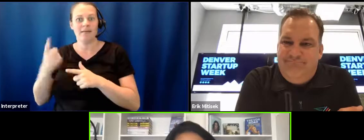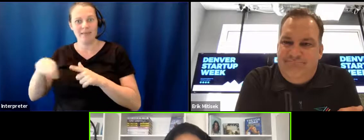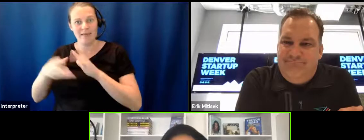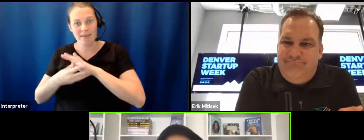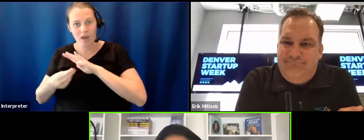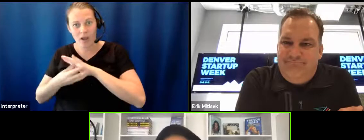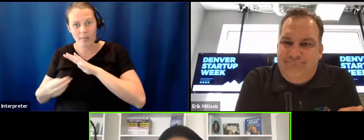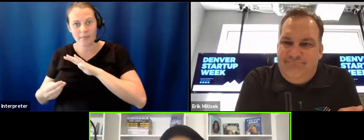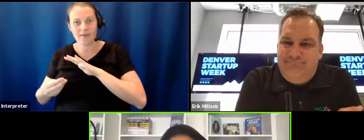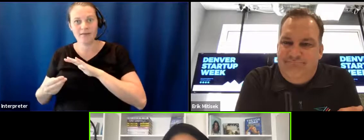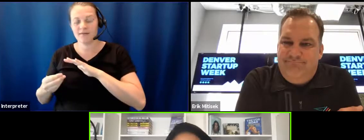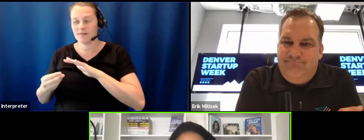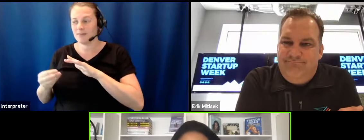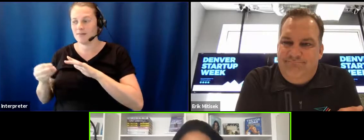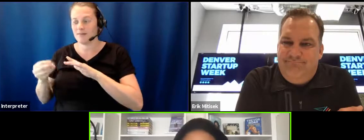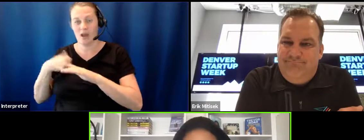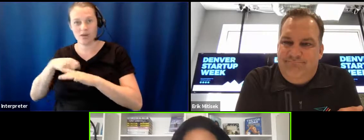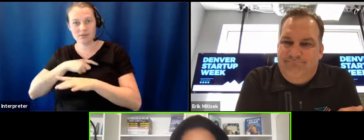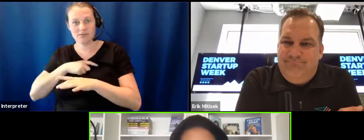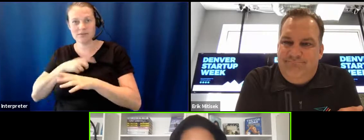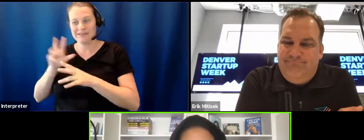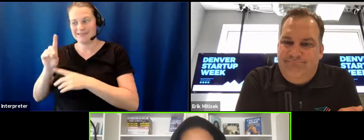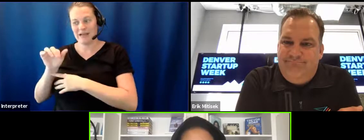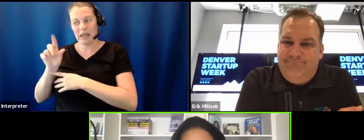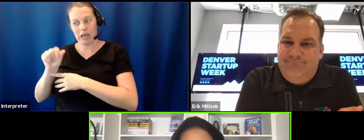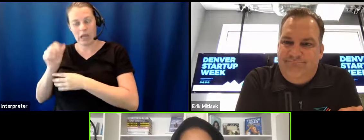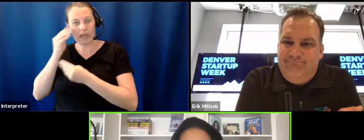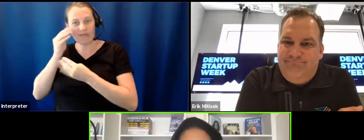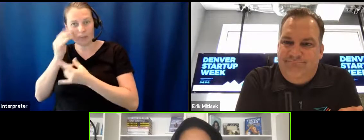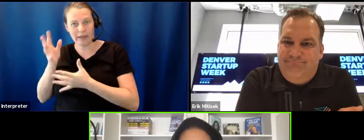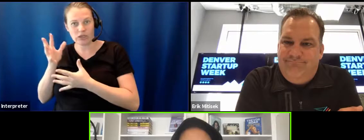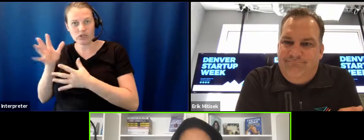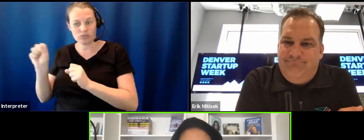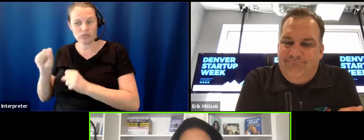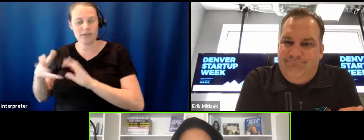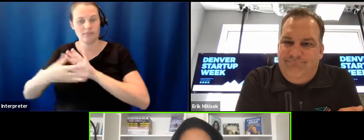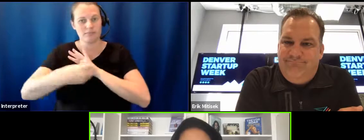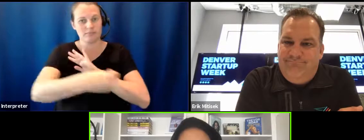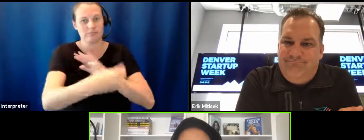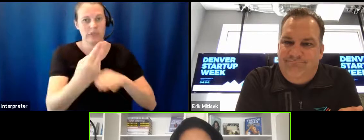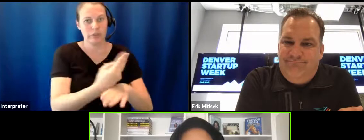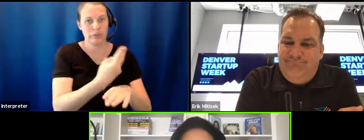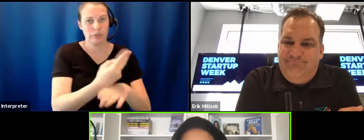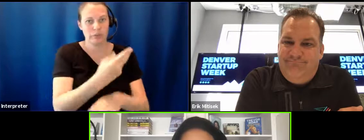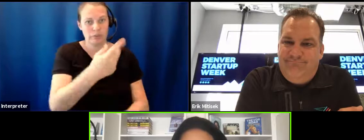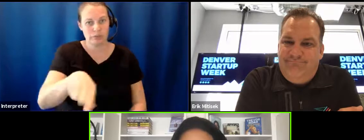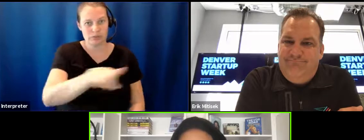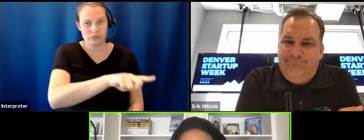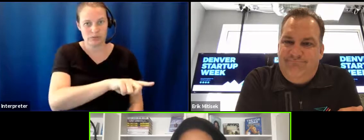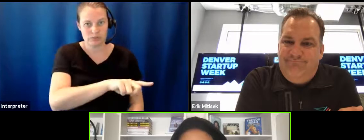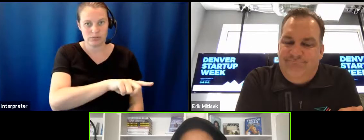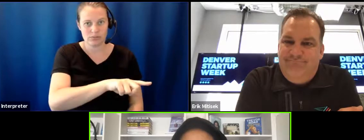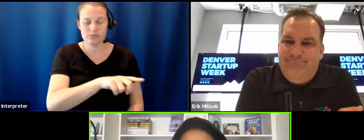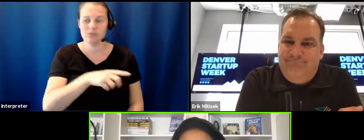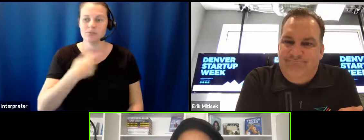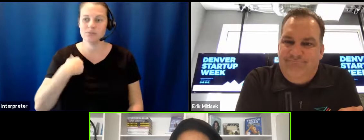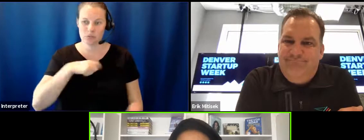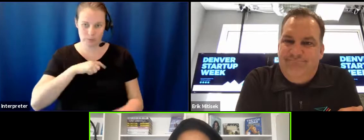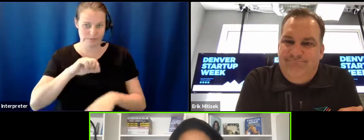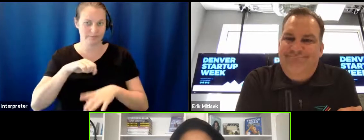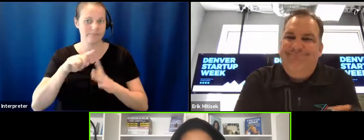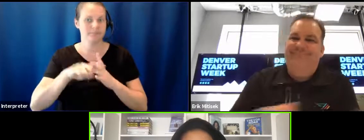can pull data from it, et cetera. So then, you know, we had a podcast going, the Bootstrap